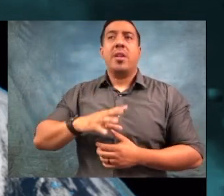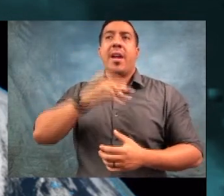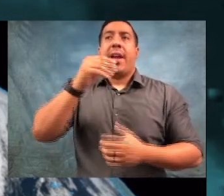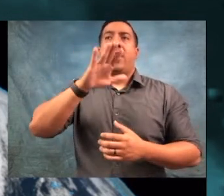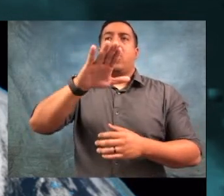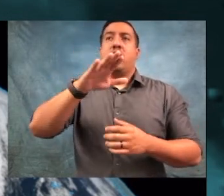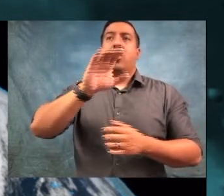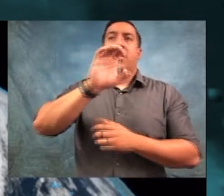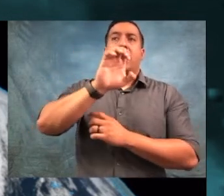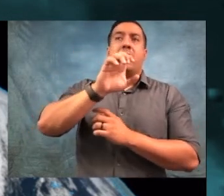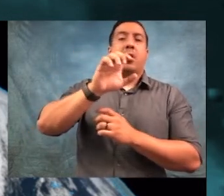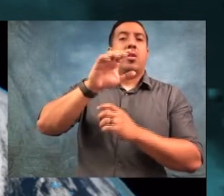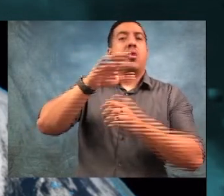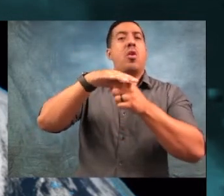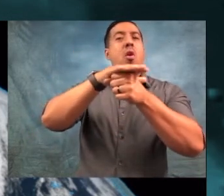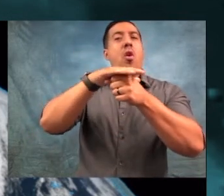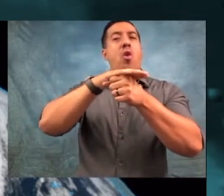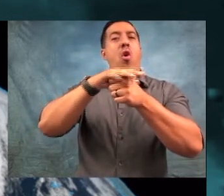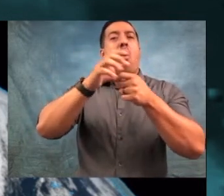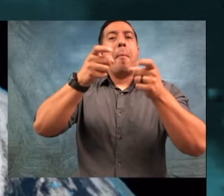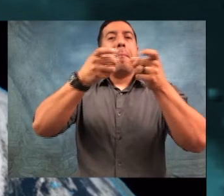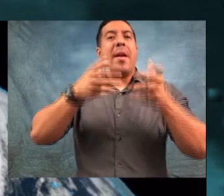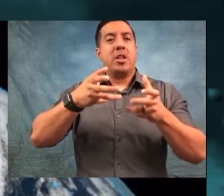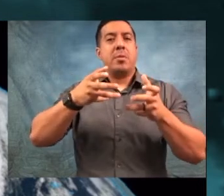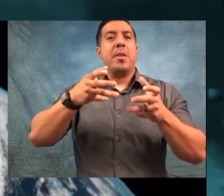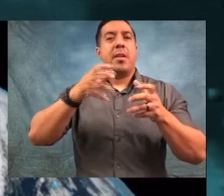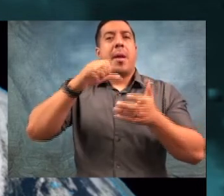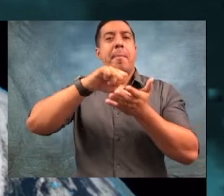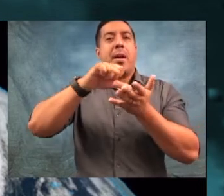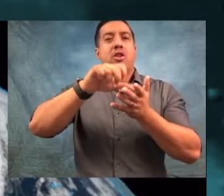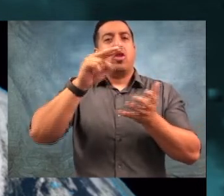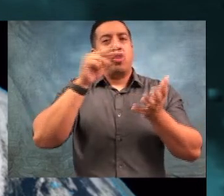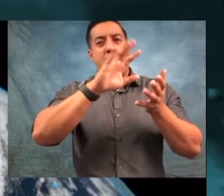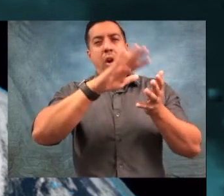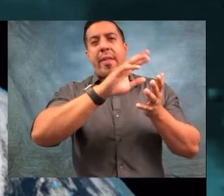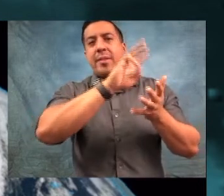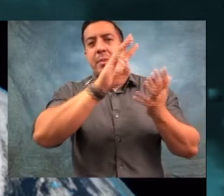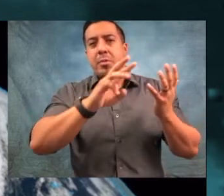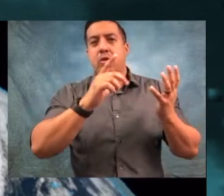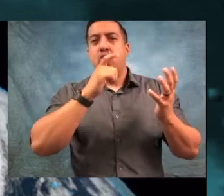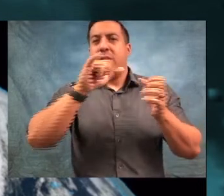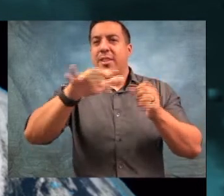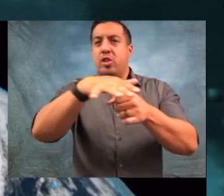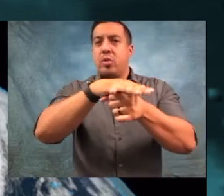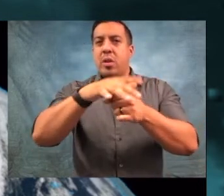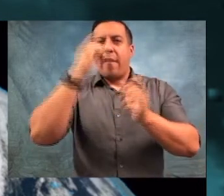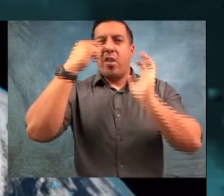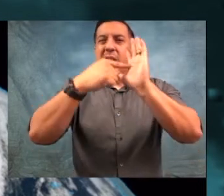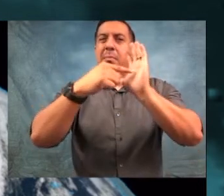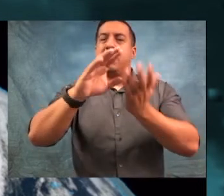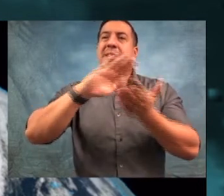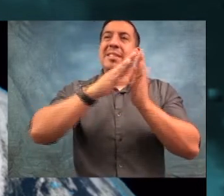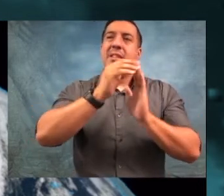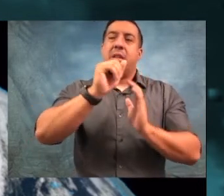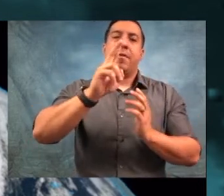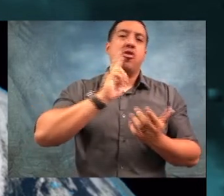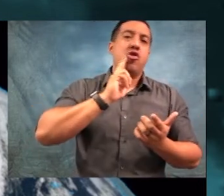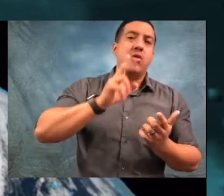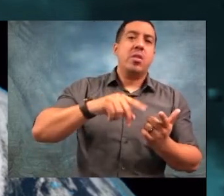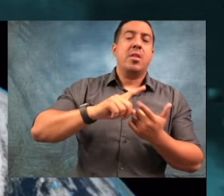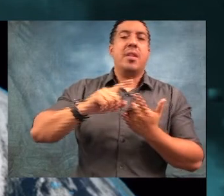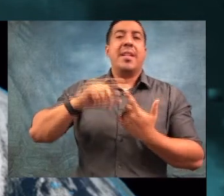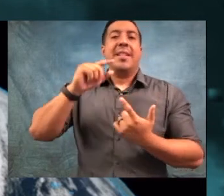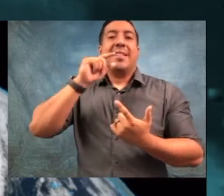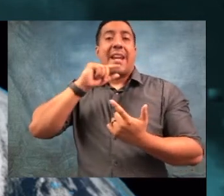weather.gov/Houston, and then your local emergency management pages and social media. Basically those from your jurisdiction.